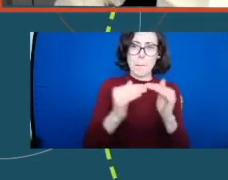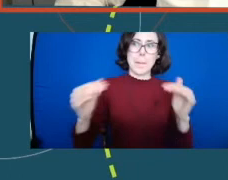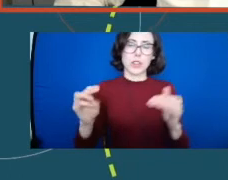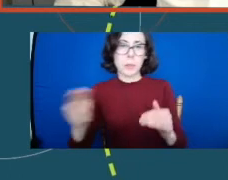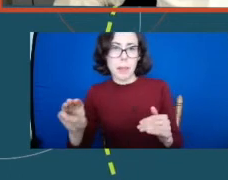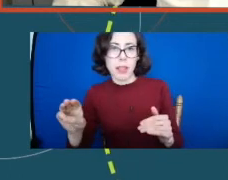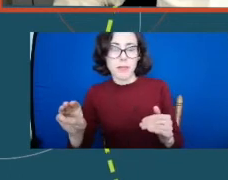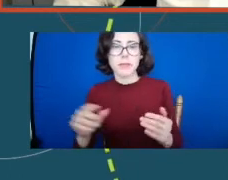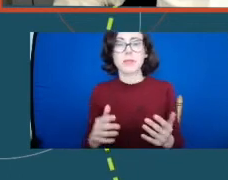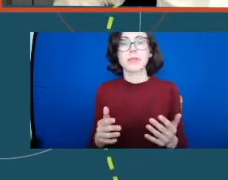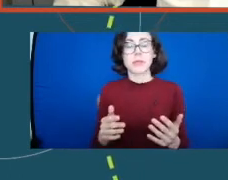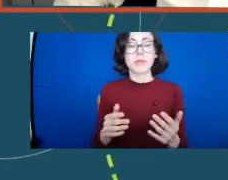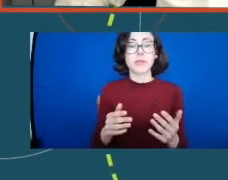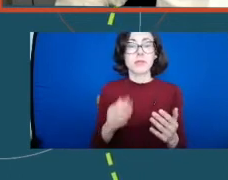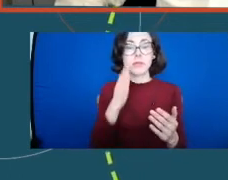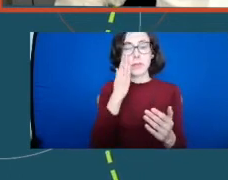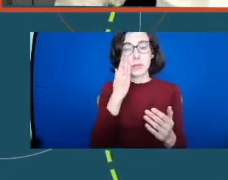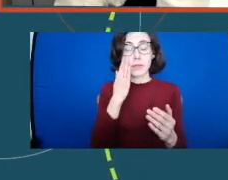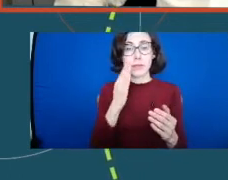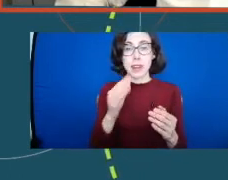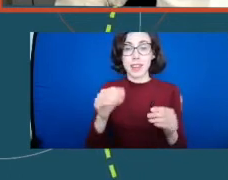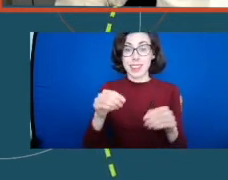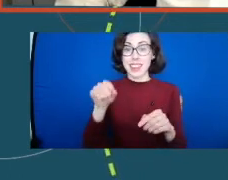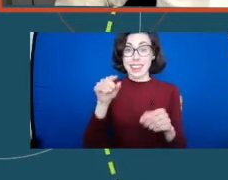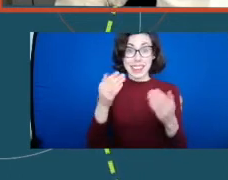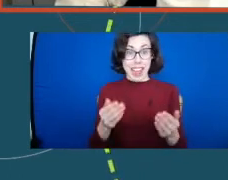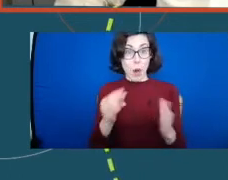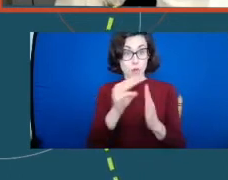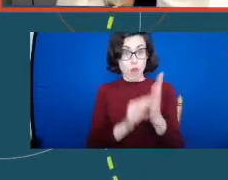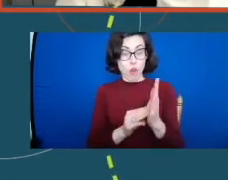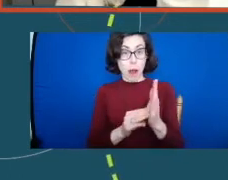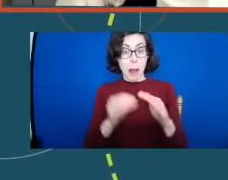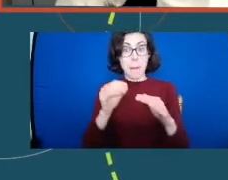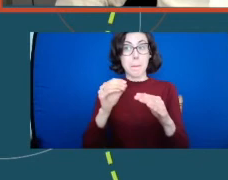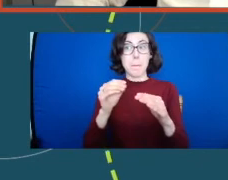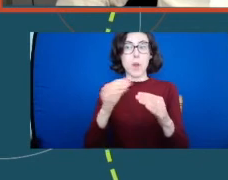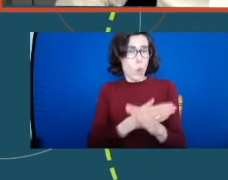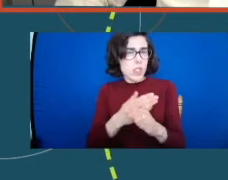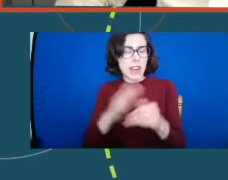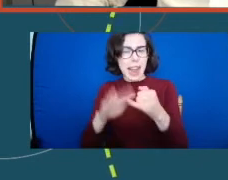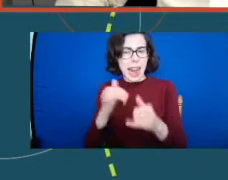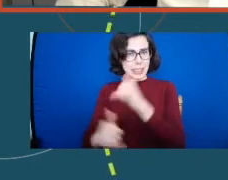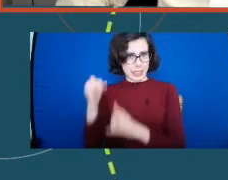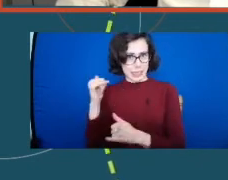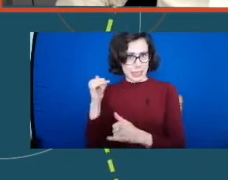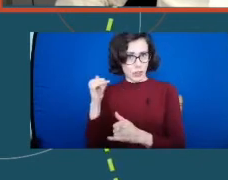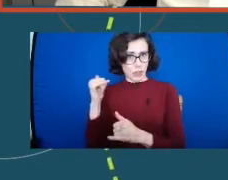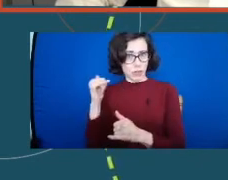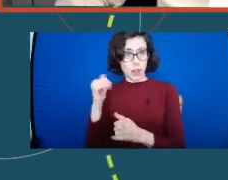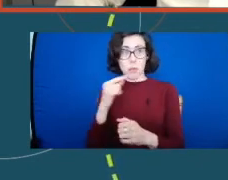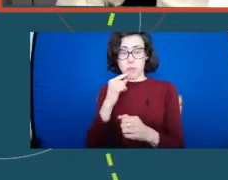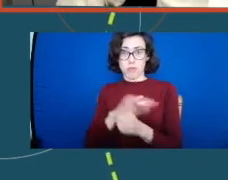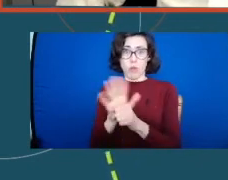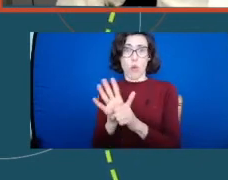Mentor is also on-site and online. We started this program last year, but when the pandemic hit in the United States